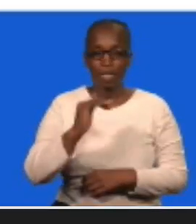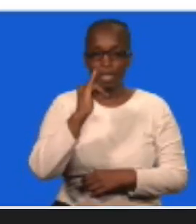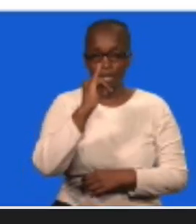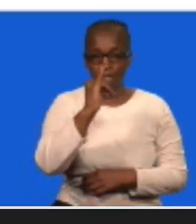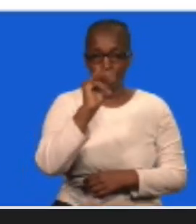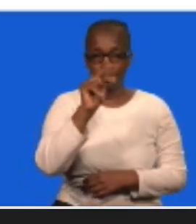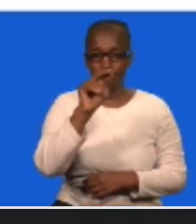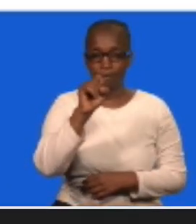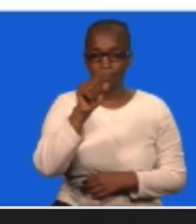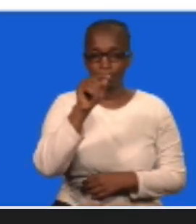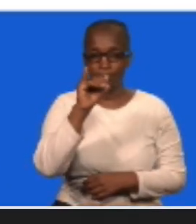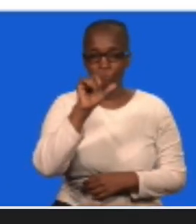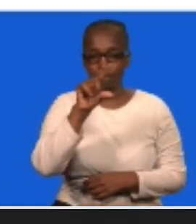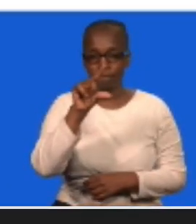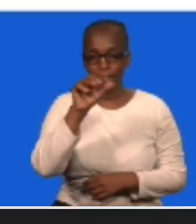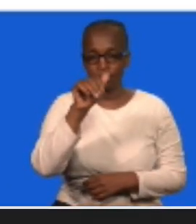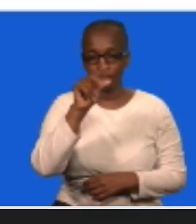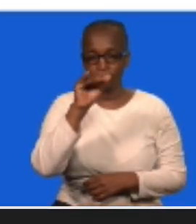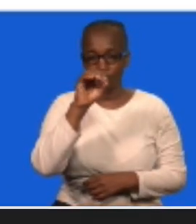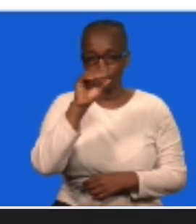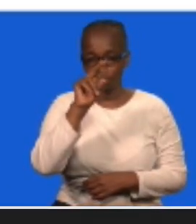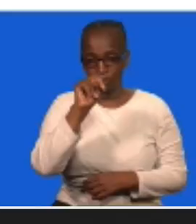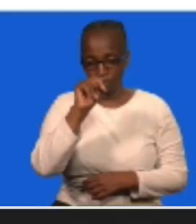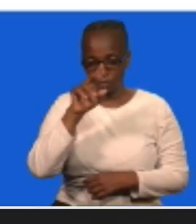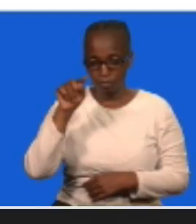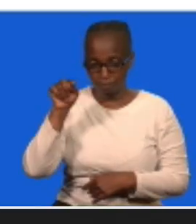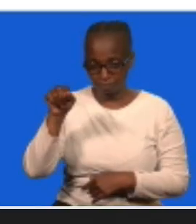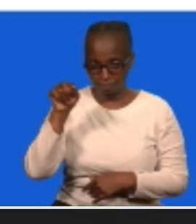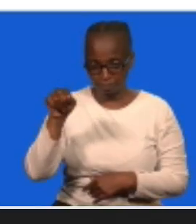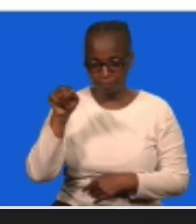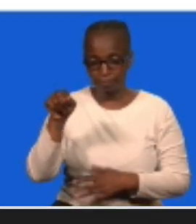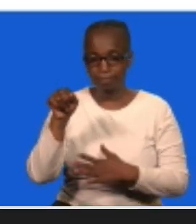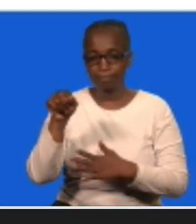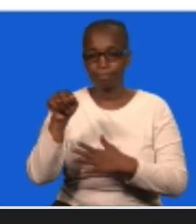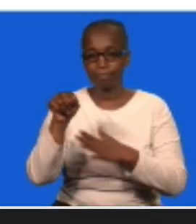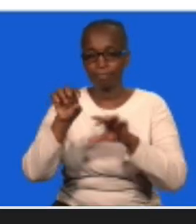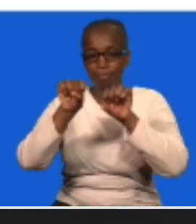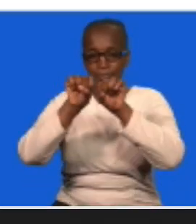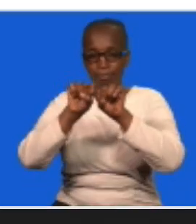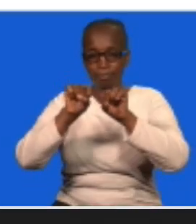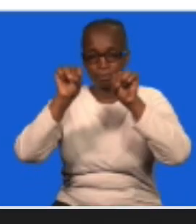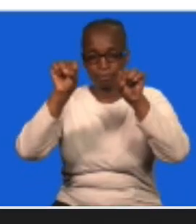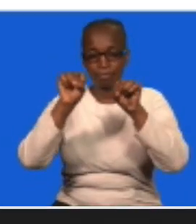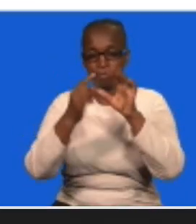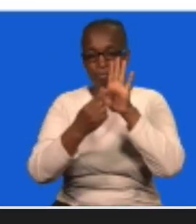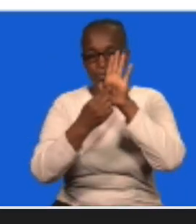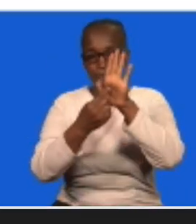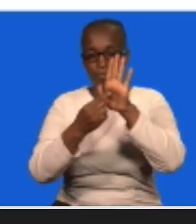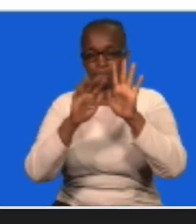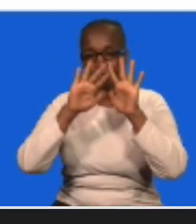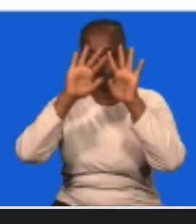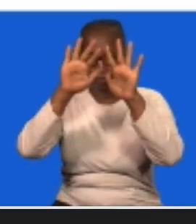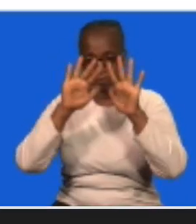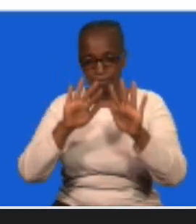The installation of this laparoscopy tower marks a significant step